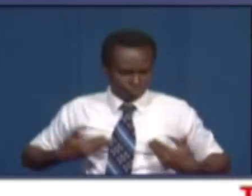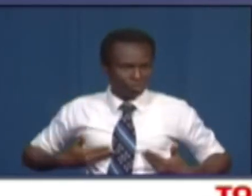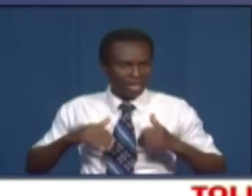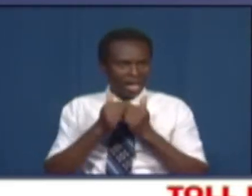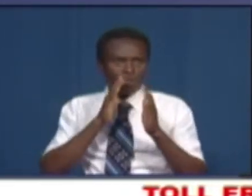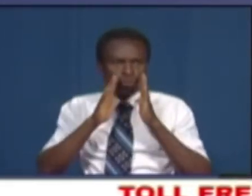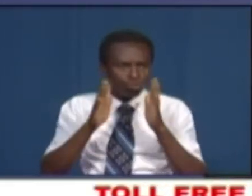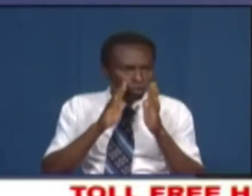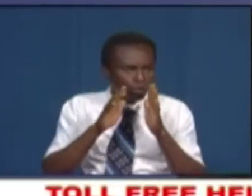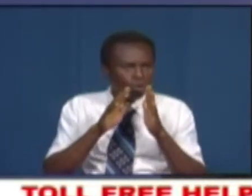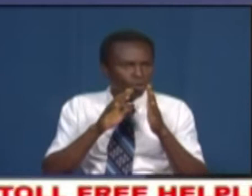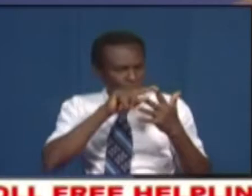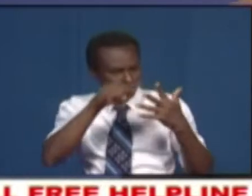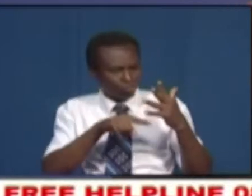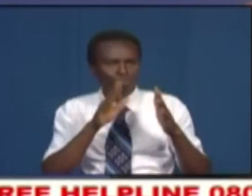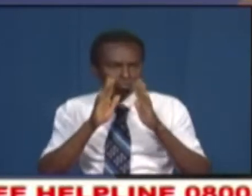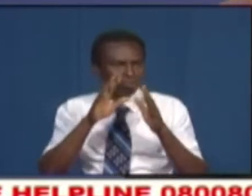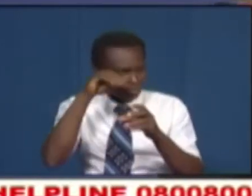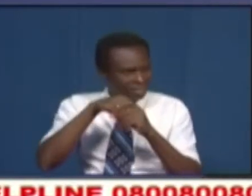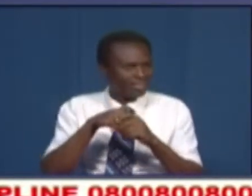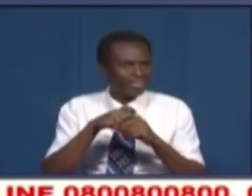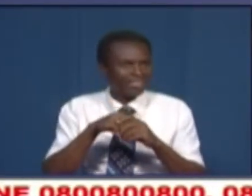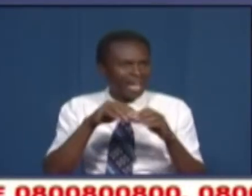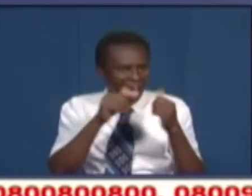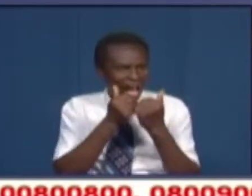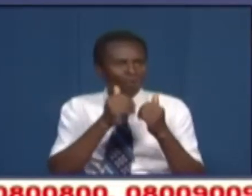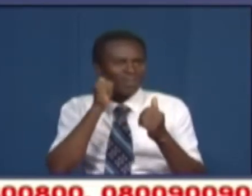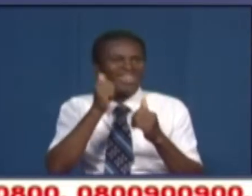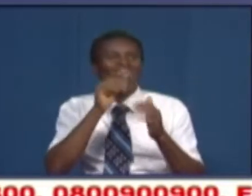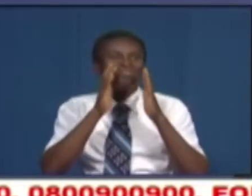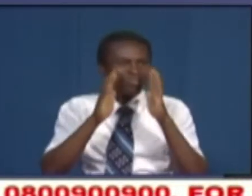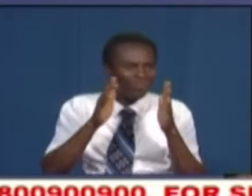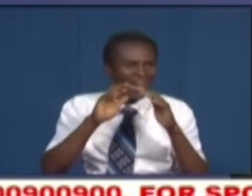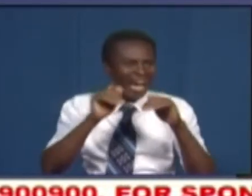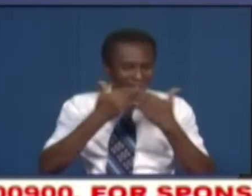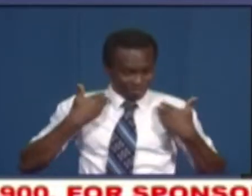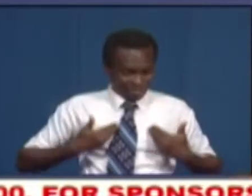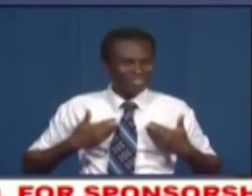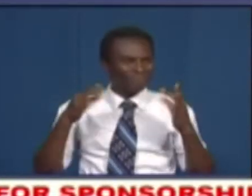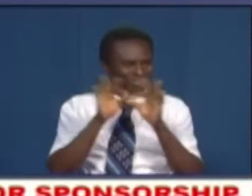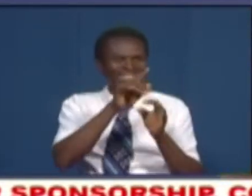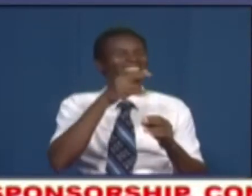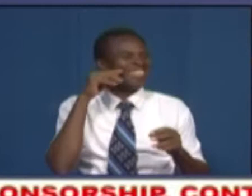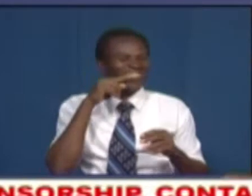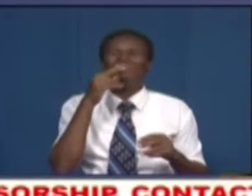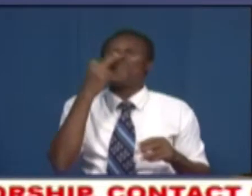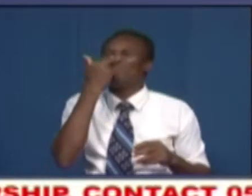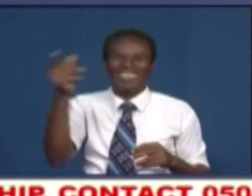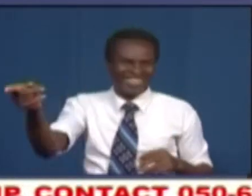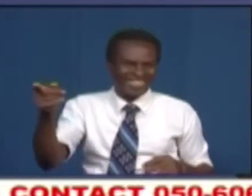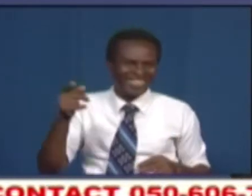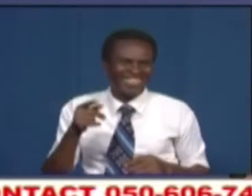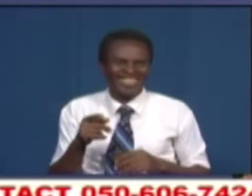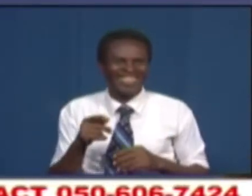they, please, this one, they are lying. So Johnson, the issue about dressing and the way we talk and all